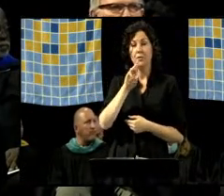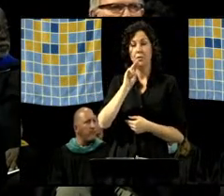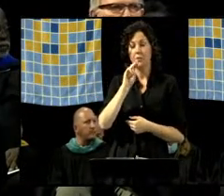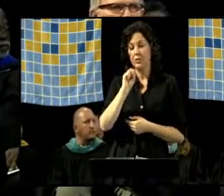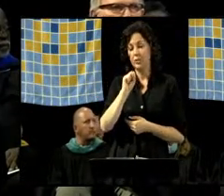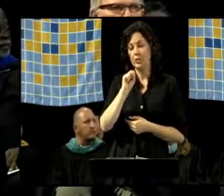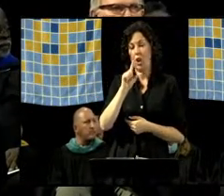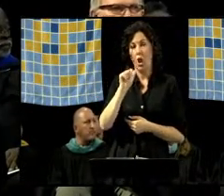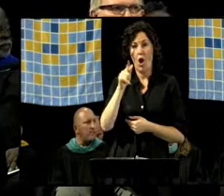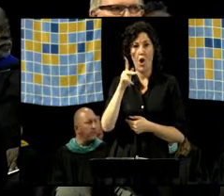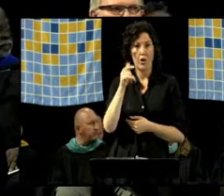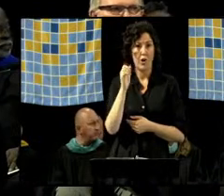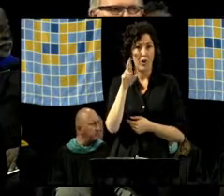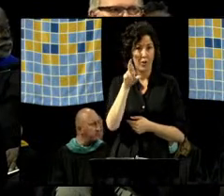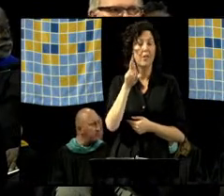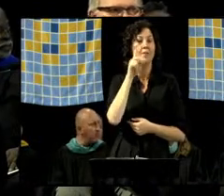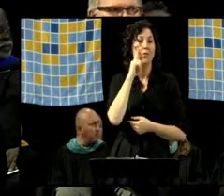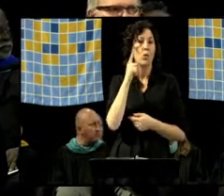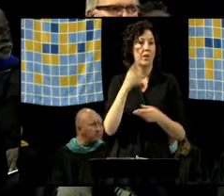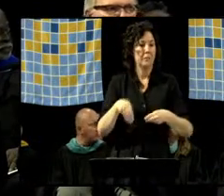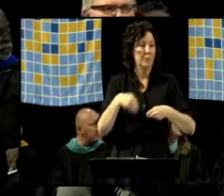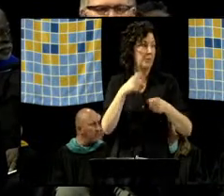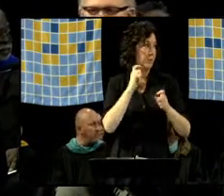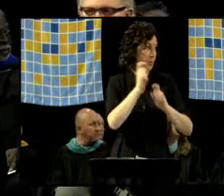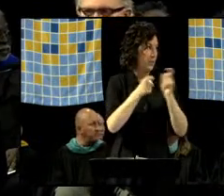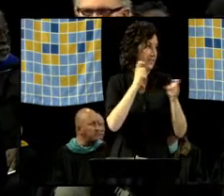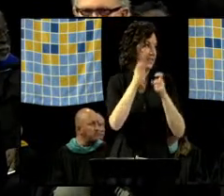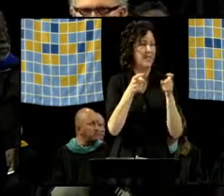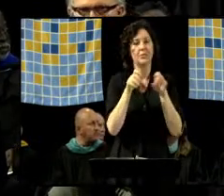begin the presentation of diplomas.